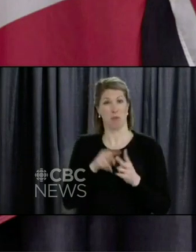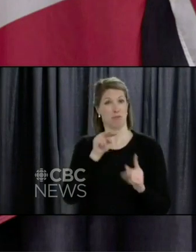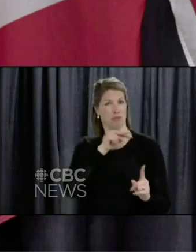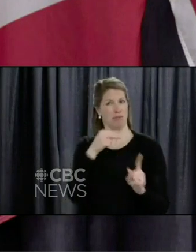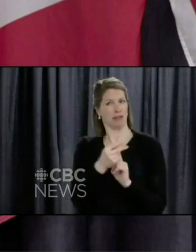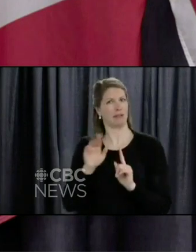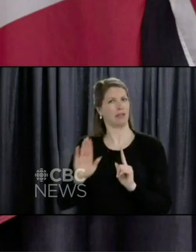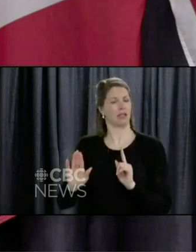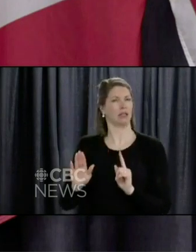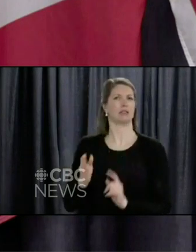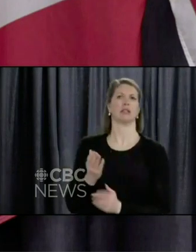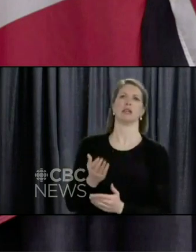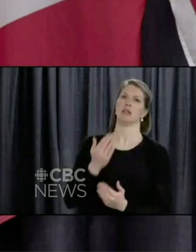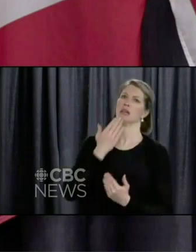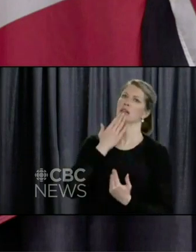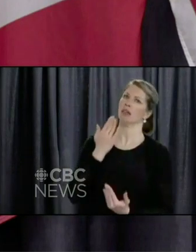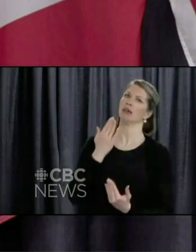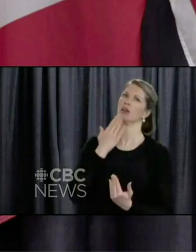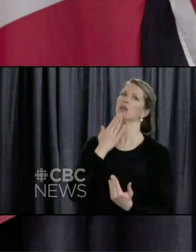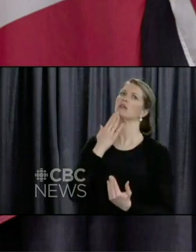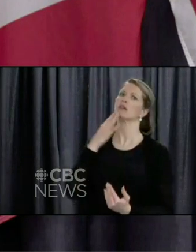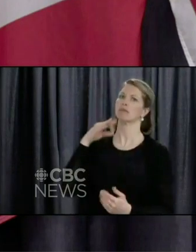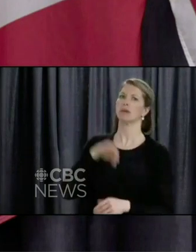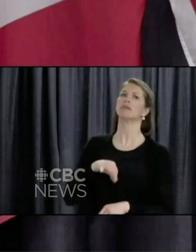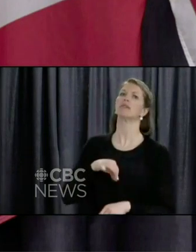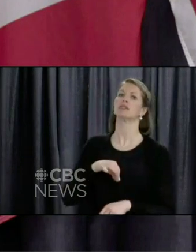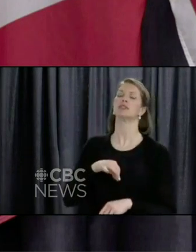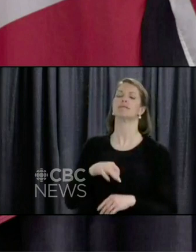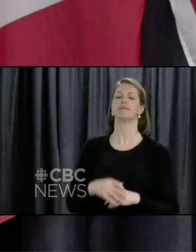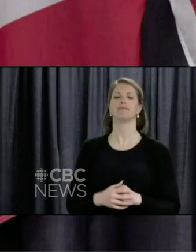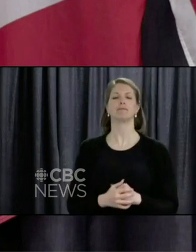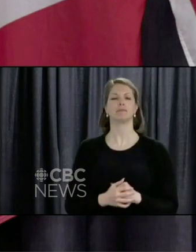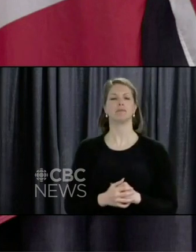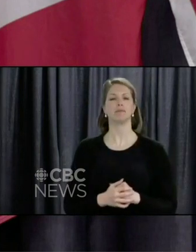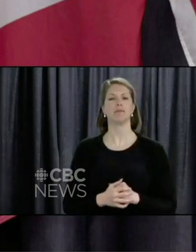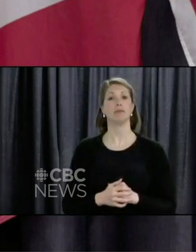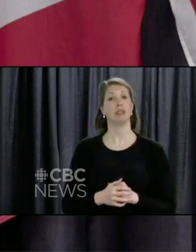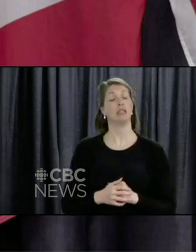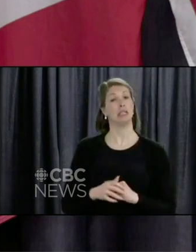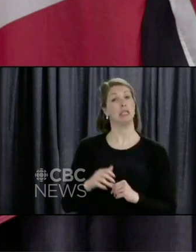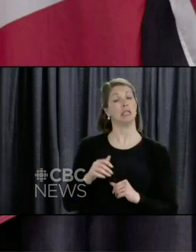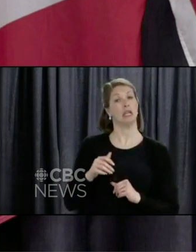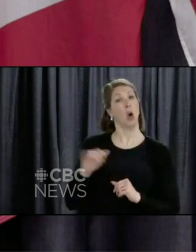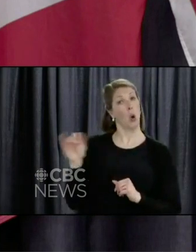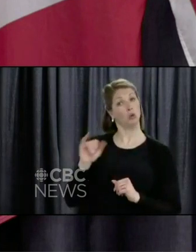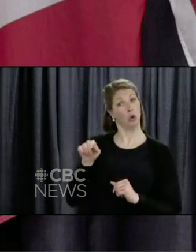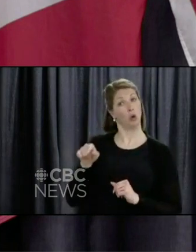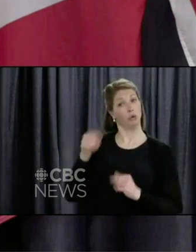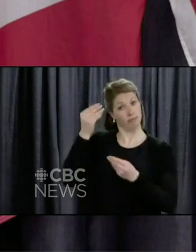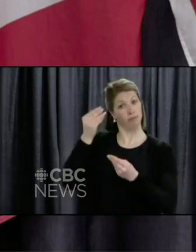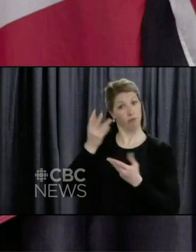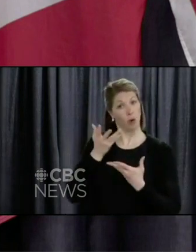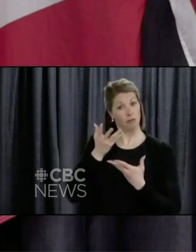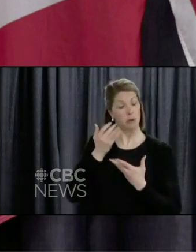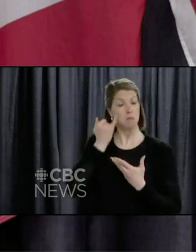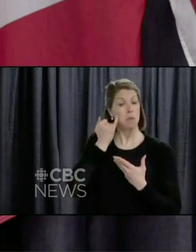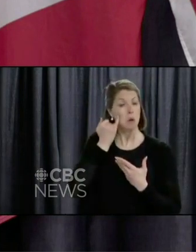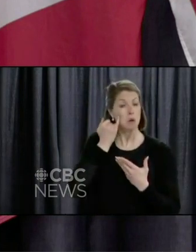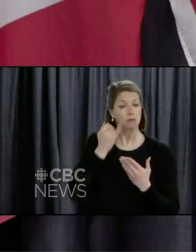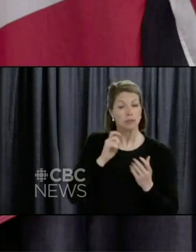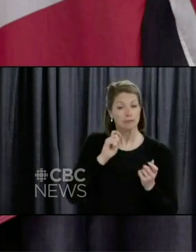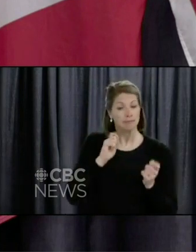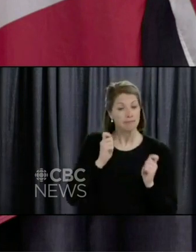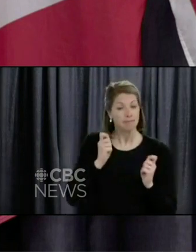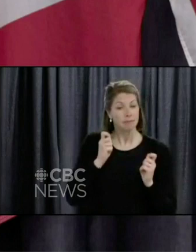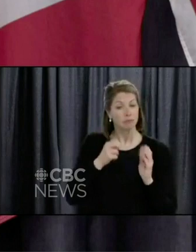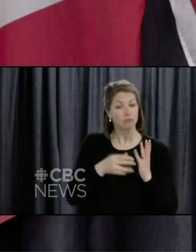next 3 to 4 weeks? He's also given us a time span, in the sense that if we do make changes, how long